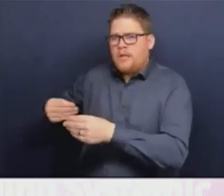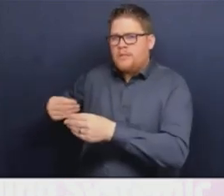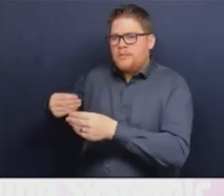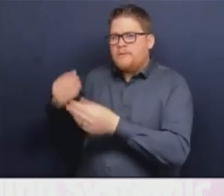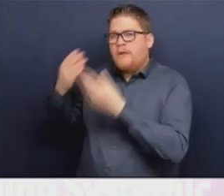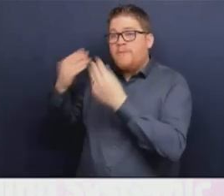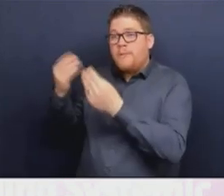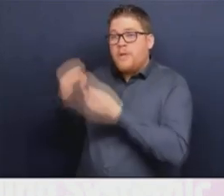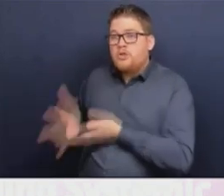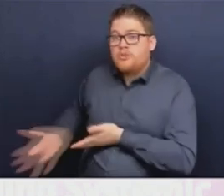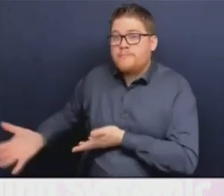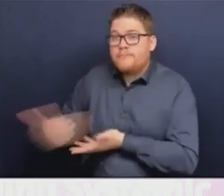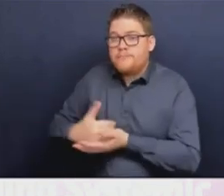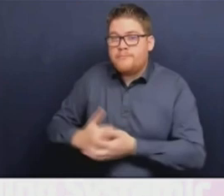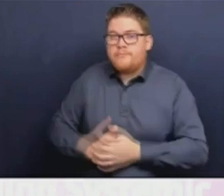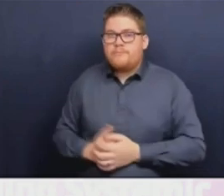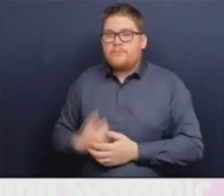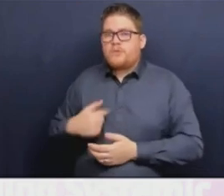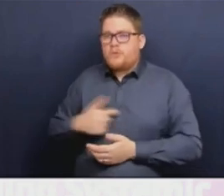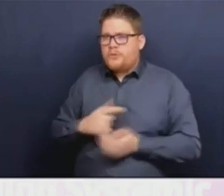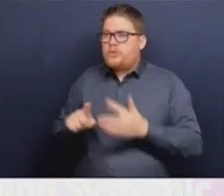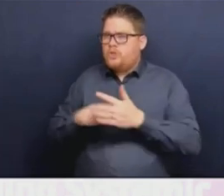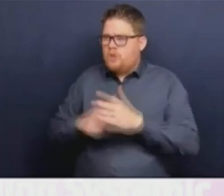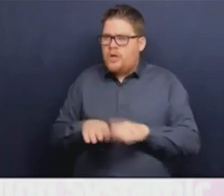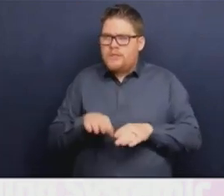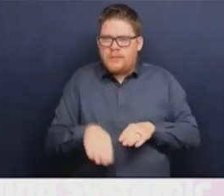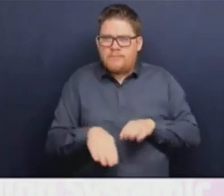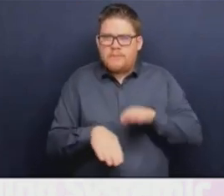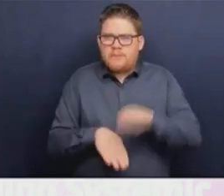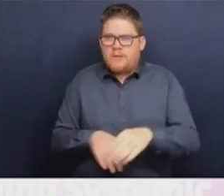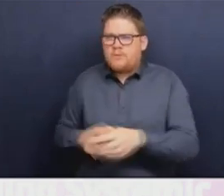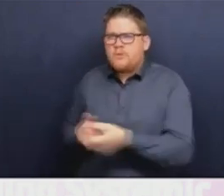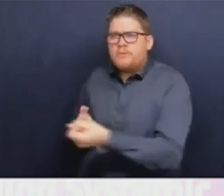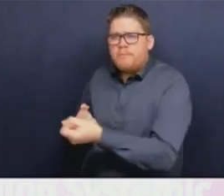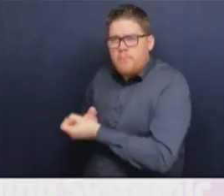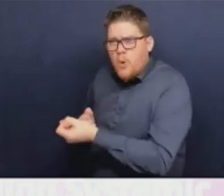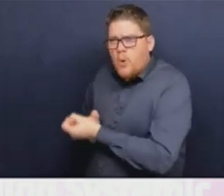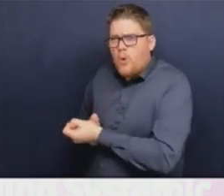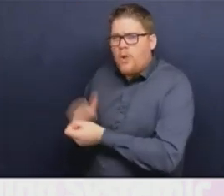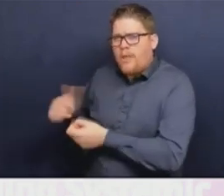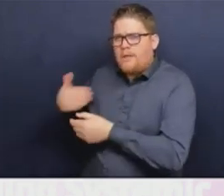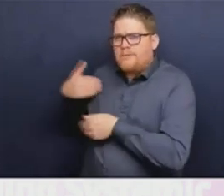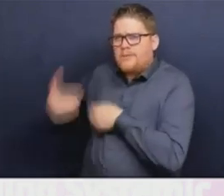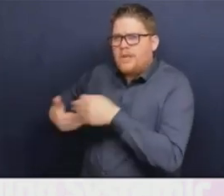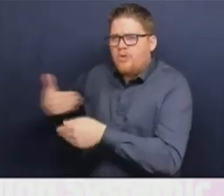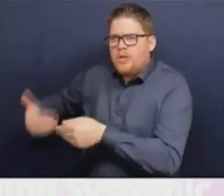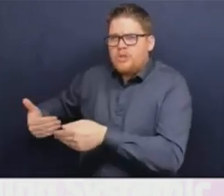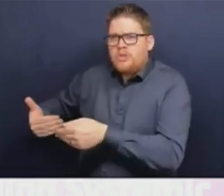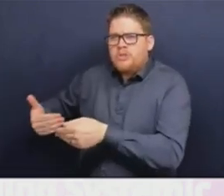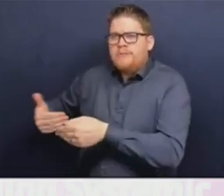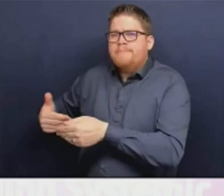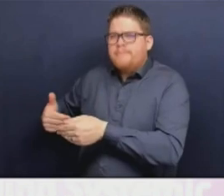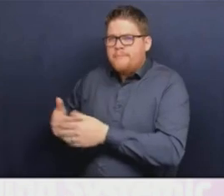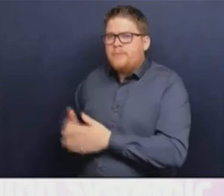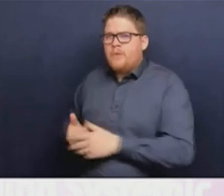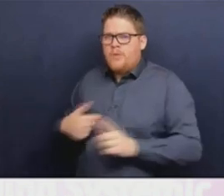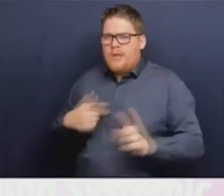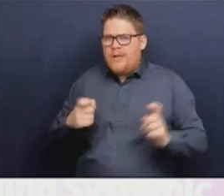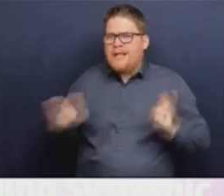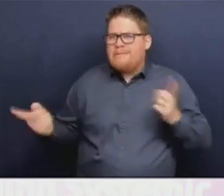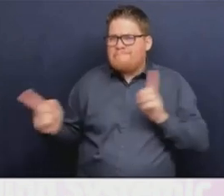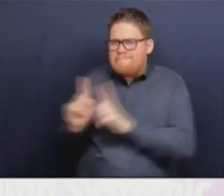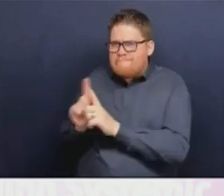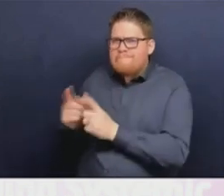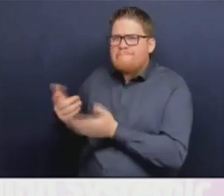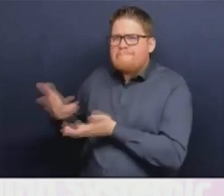that A, that doesn't happen again, and B, what comfort can we give to those who are traumatized that we are going to be there for them, to lift them up and